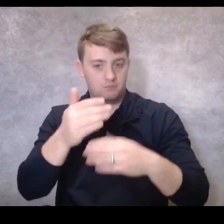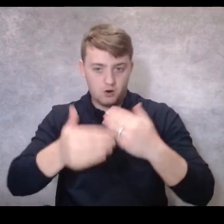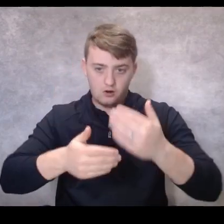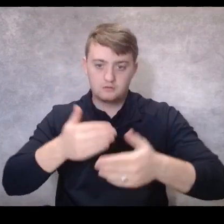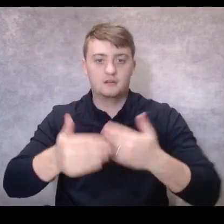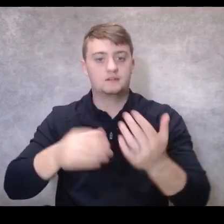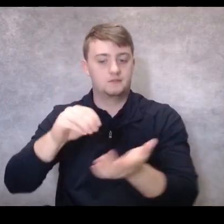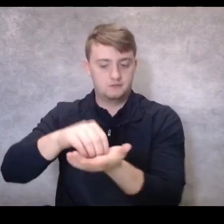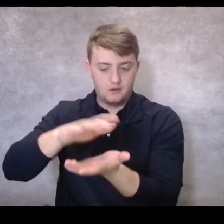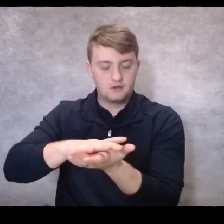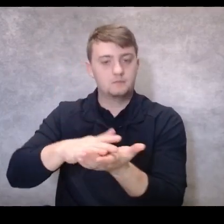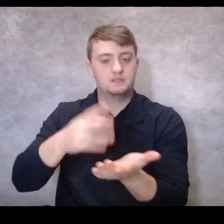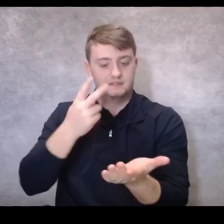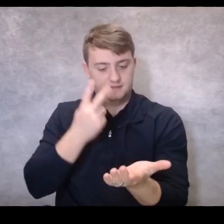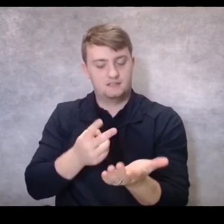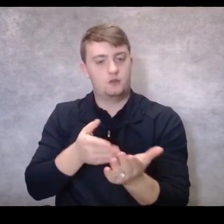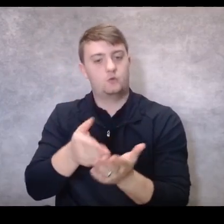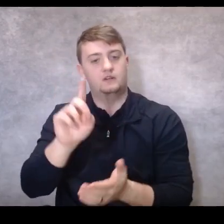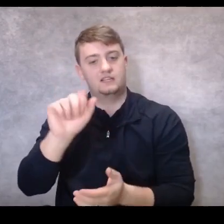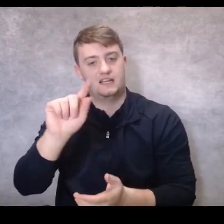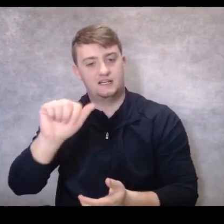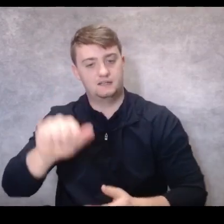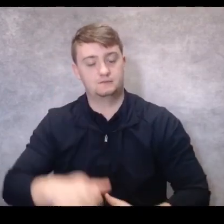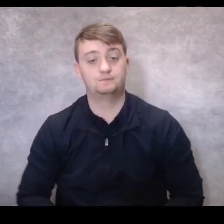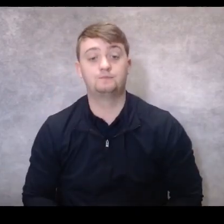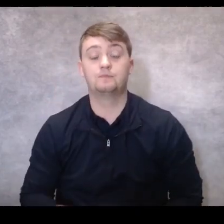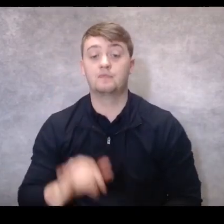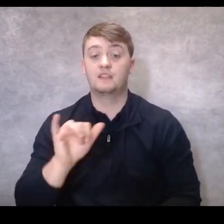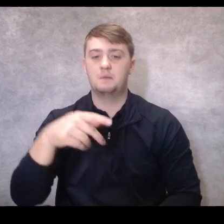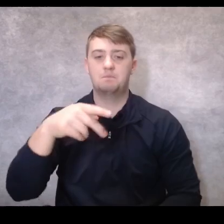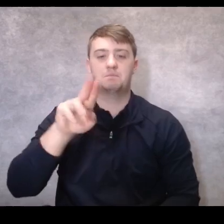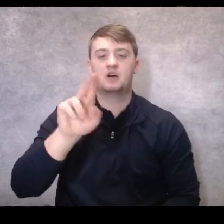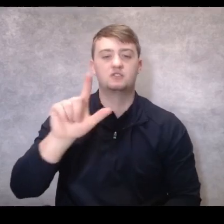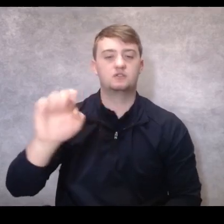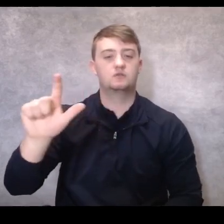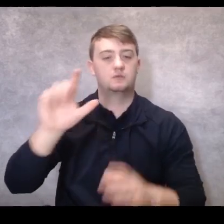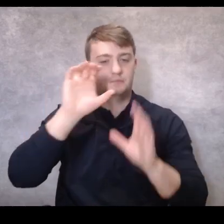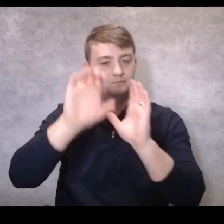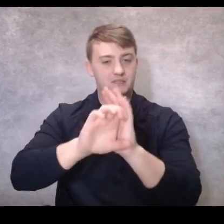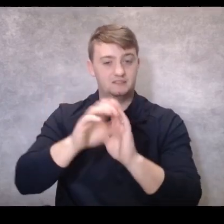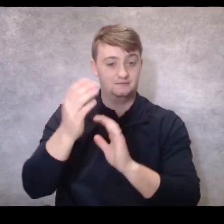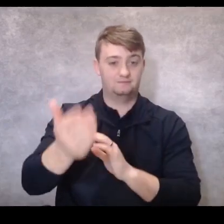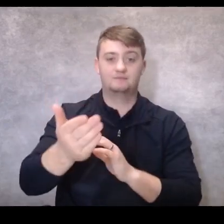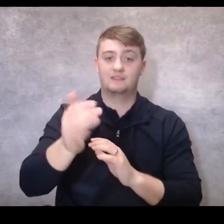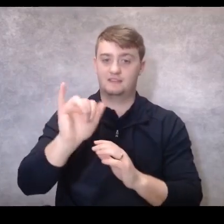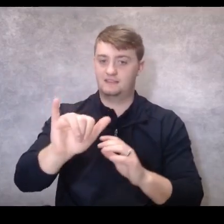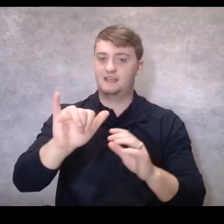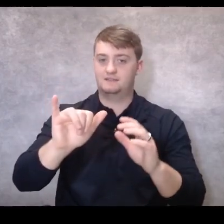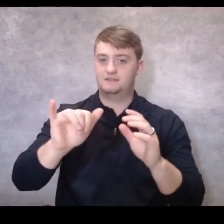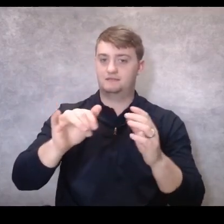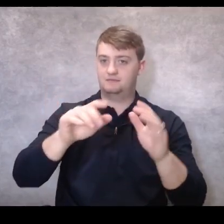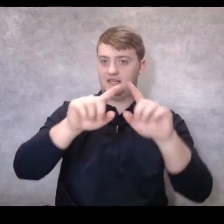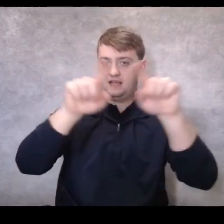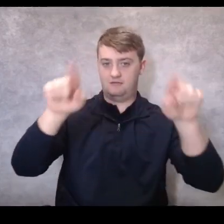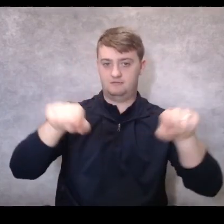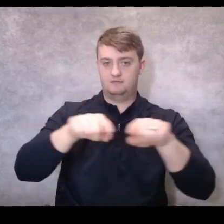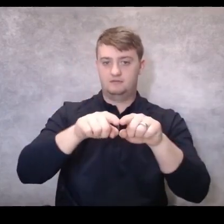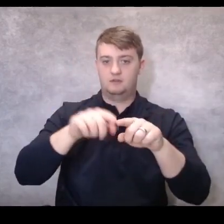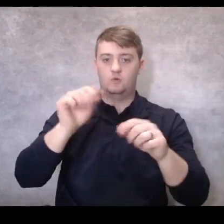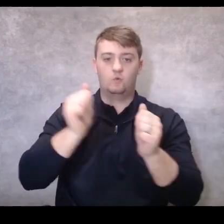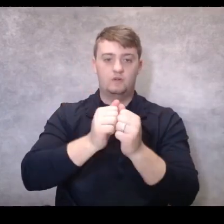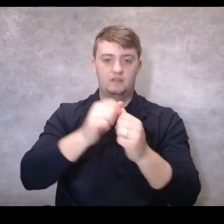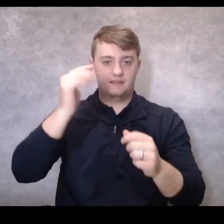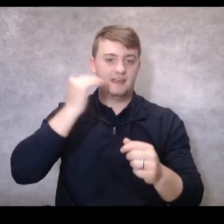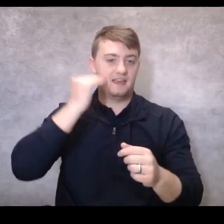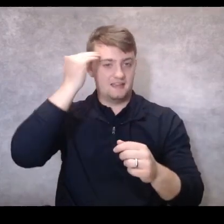to be progress documented and seen through the data. This puzzle piece graphic on the screen is an outline of a child's head